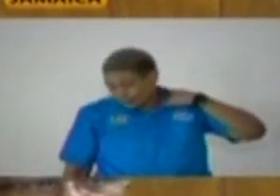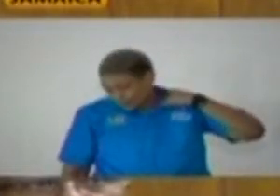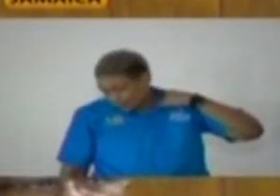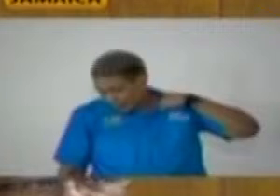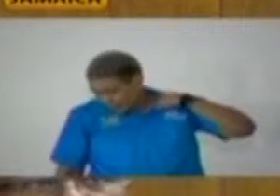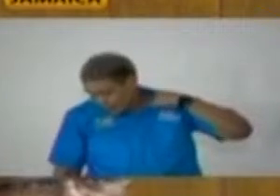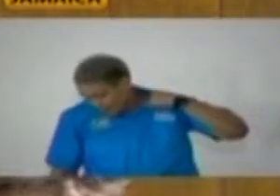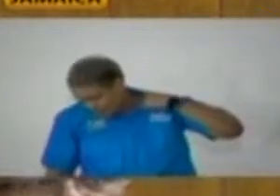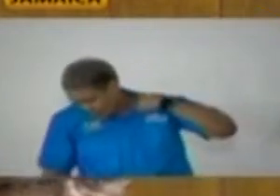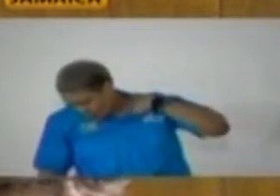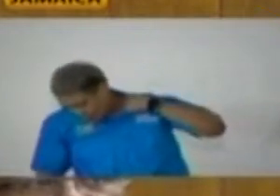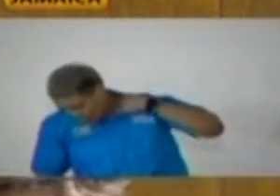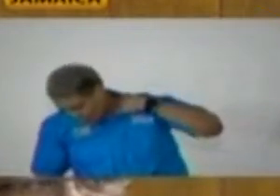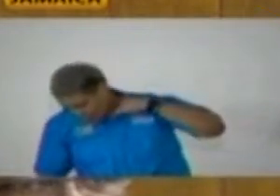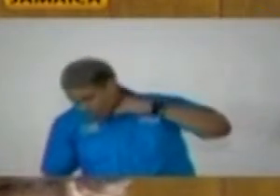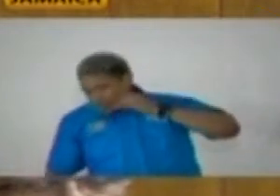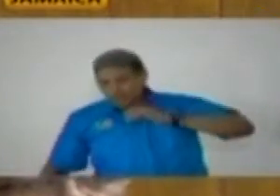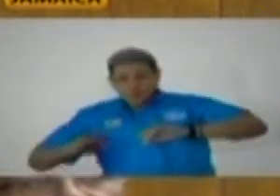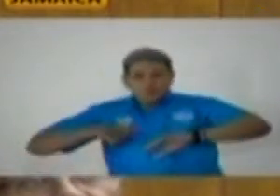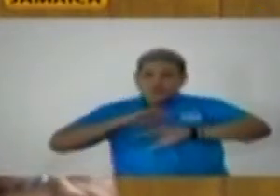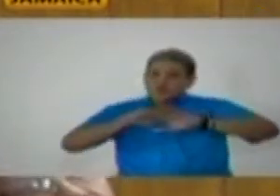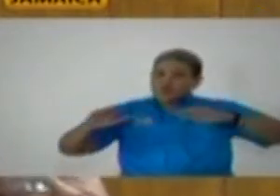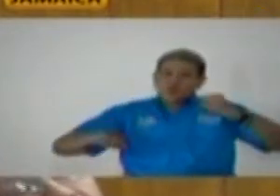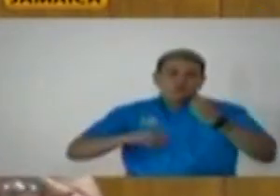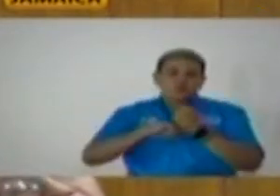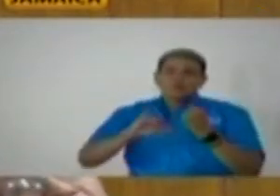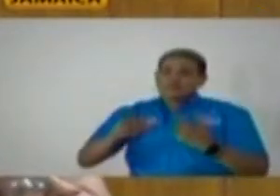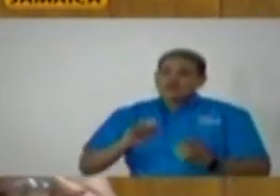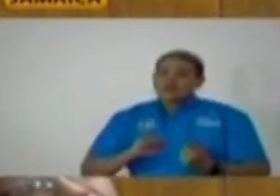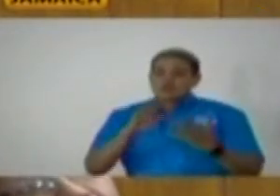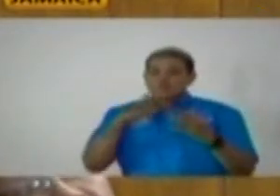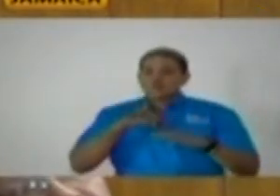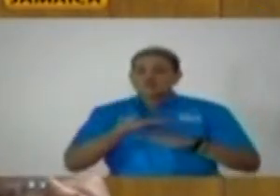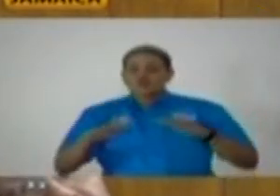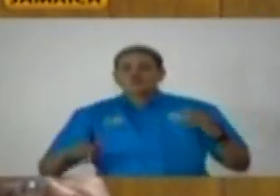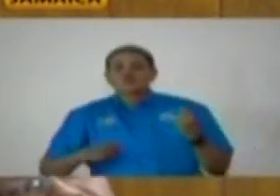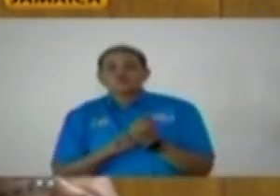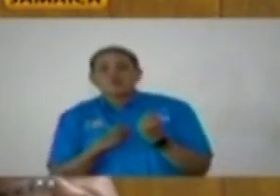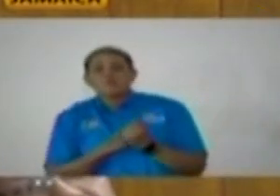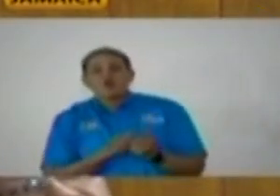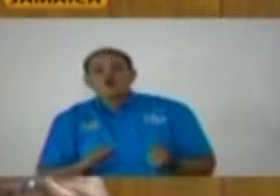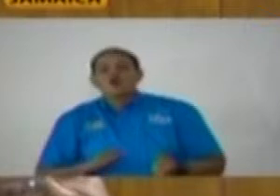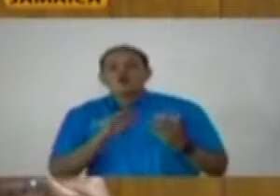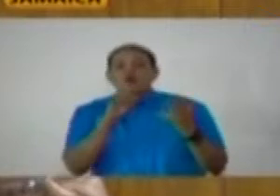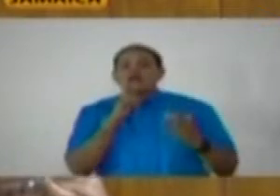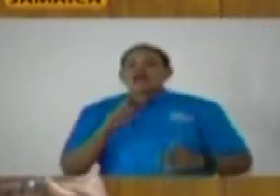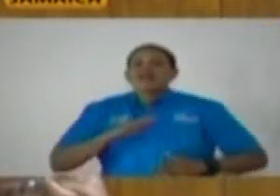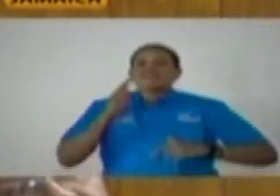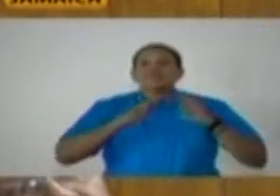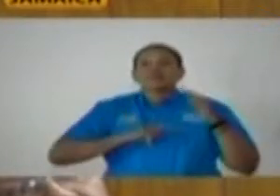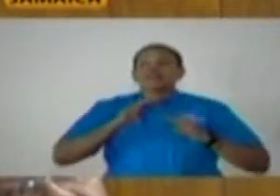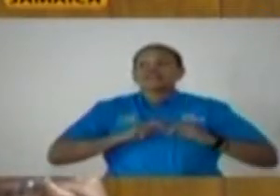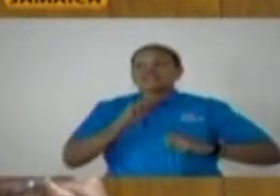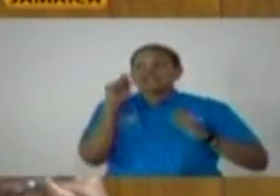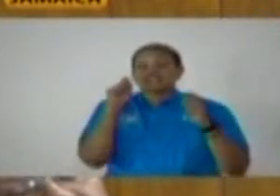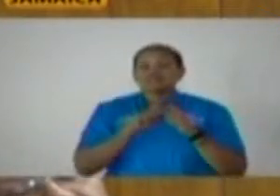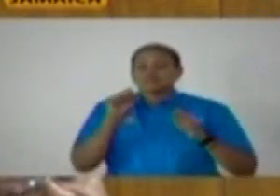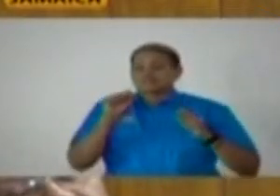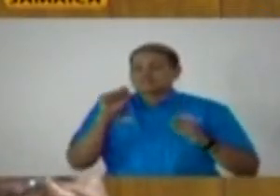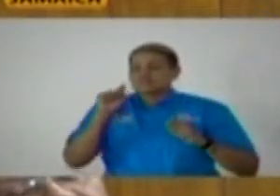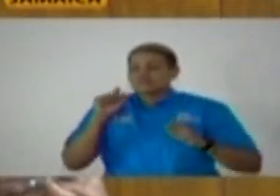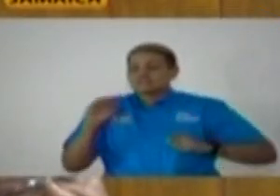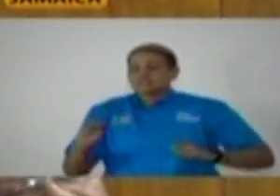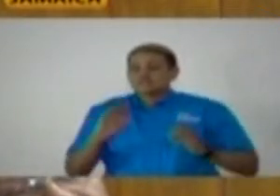we don't support that approach. No. We don't support the approach of just building specific STEAM